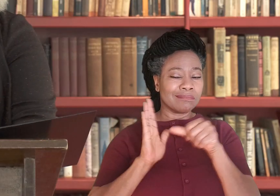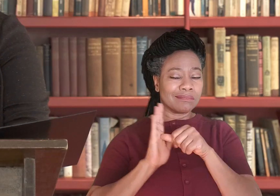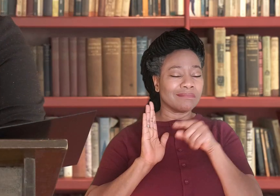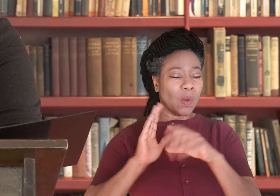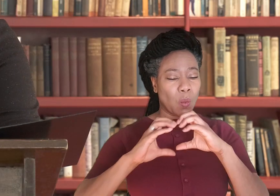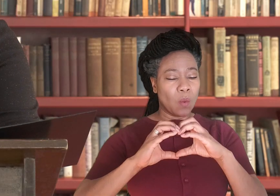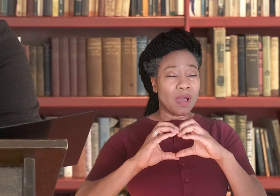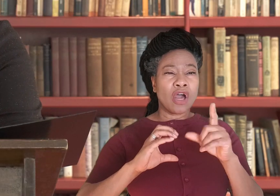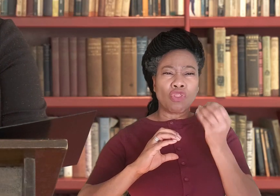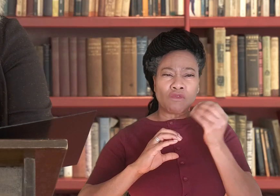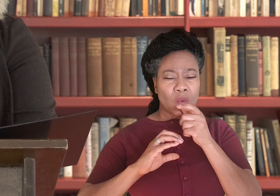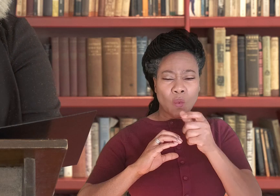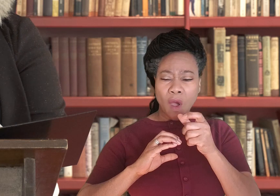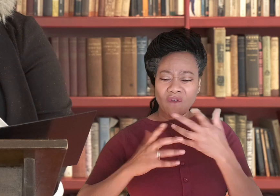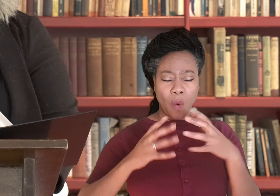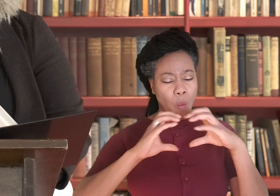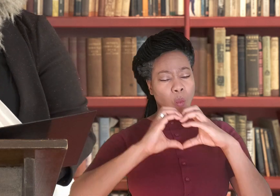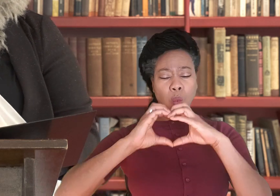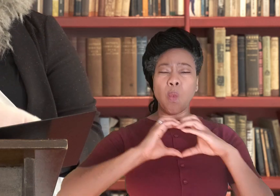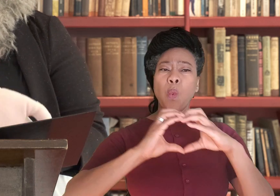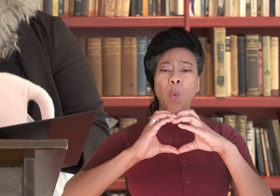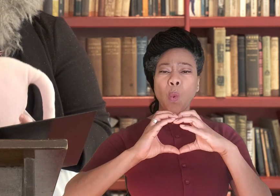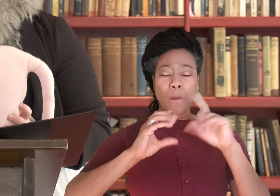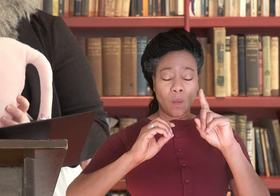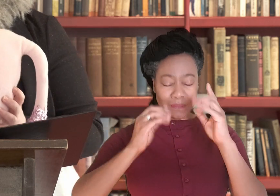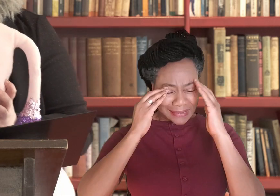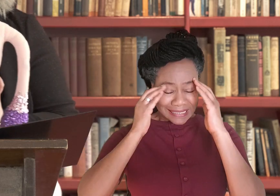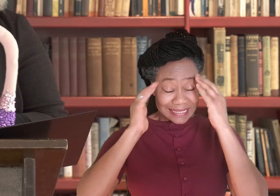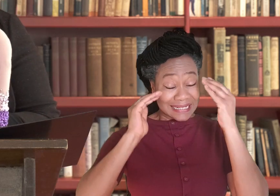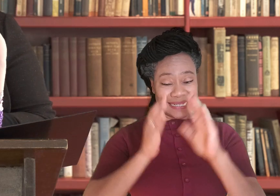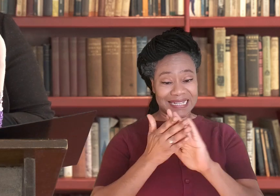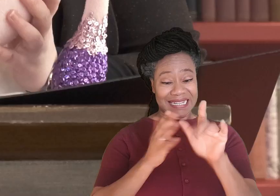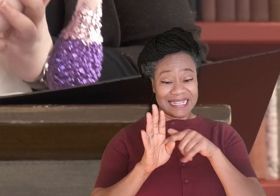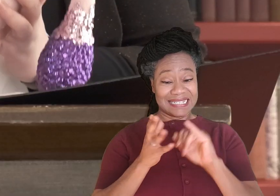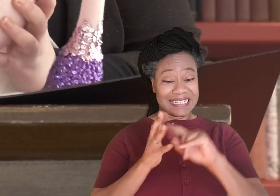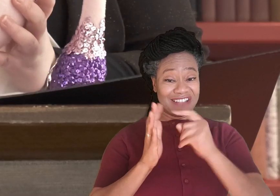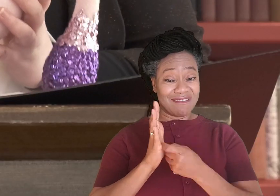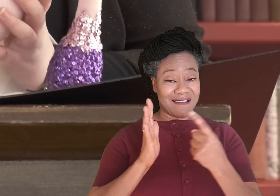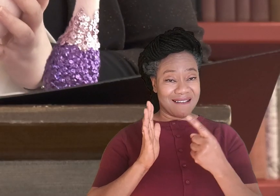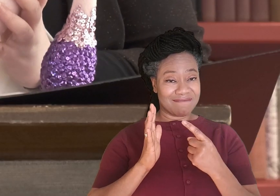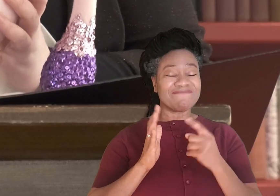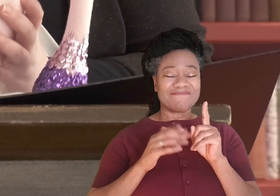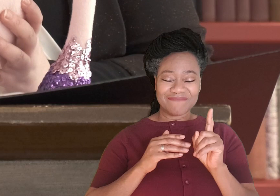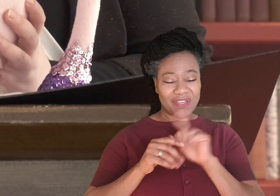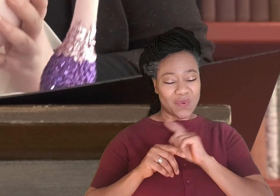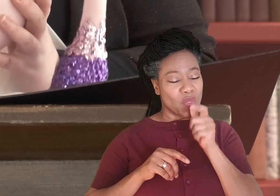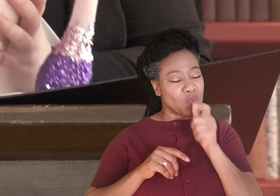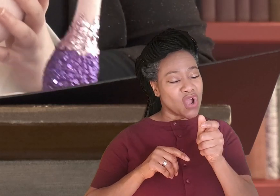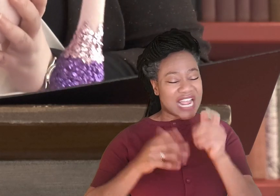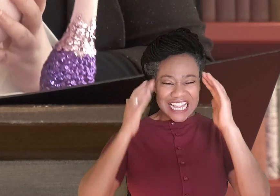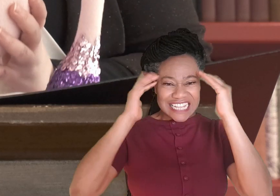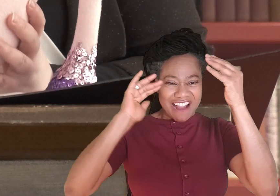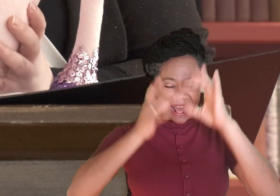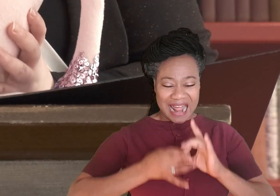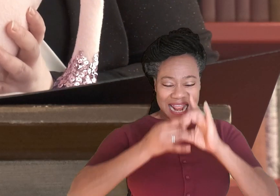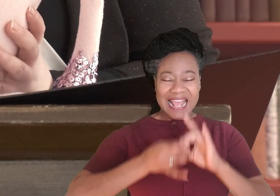womb was hysteria, and in turn, Hippocrates coined the term hysteria. And he and his contemporaries had some